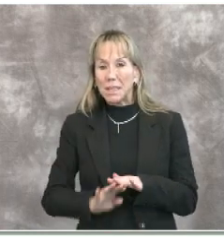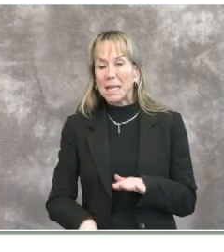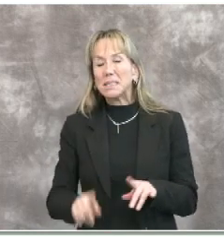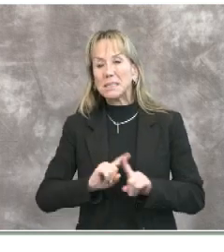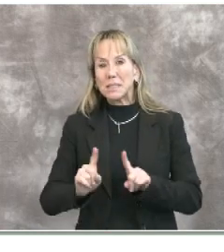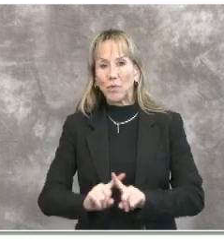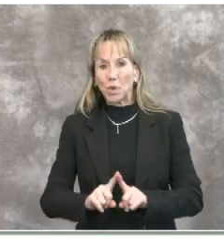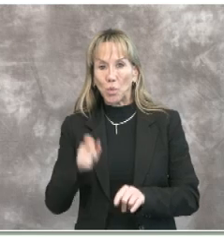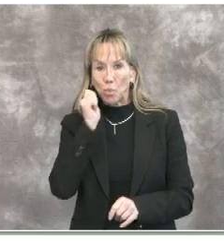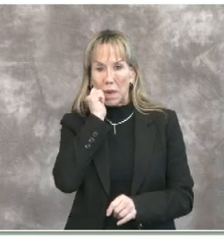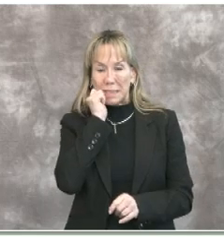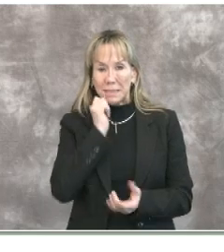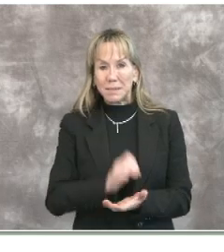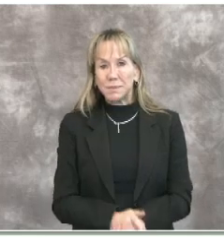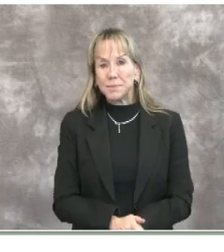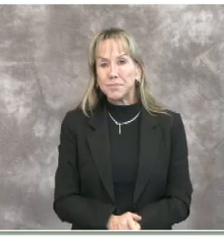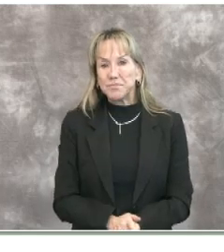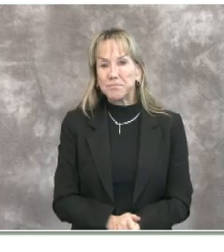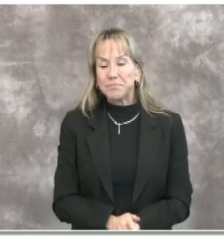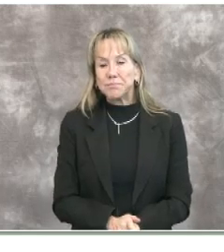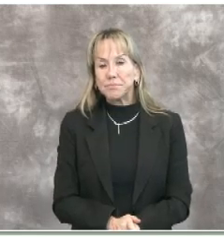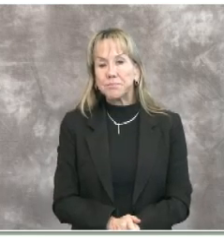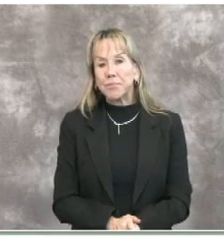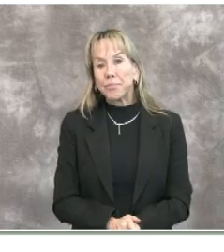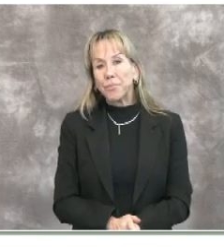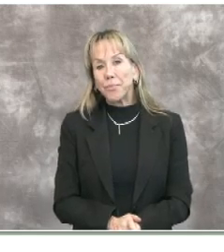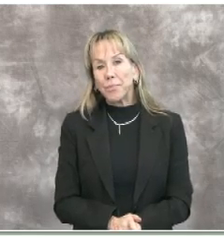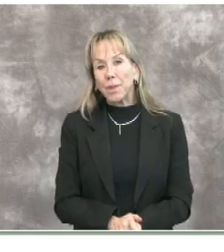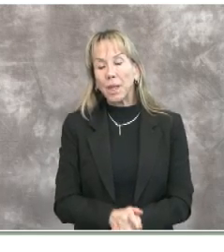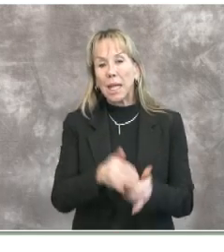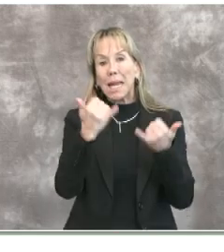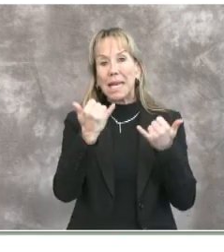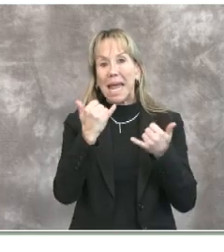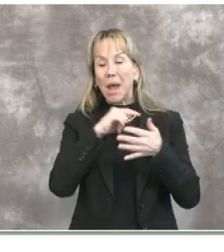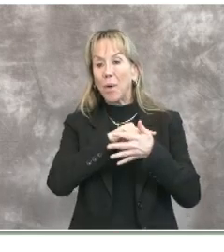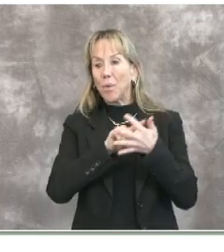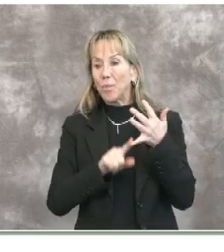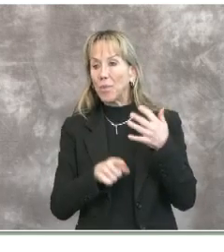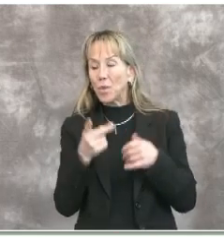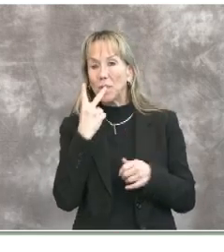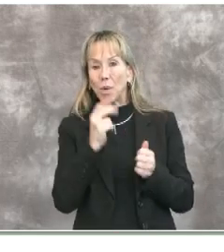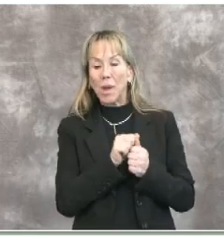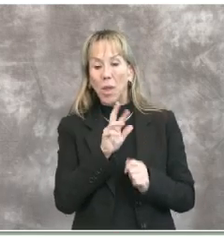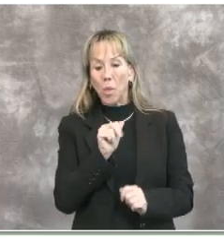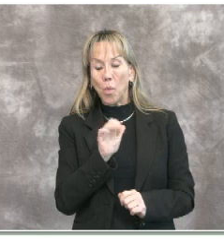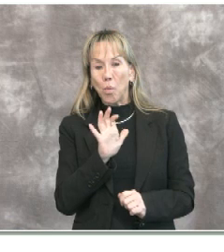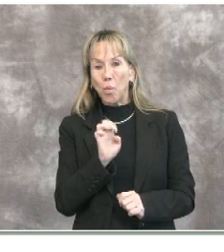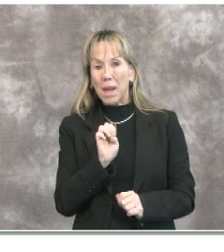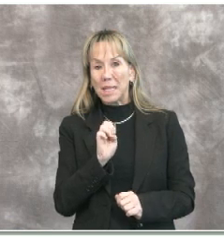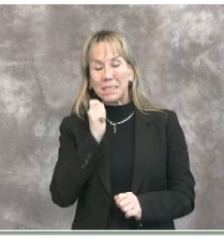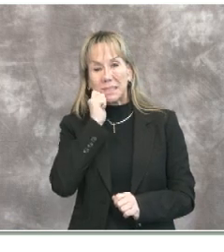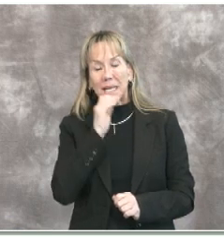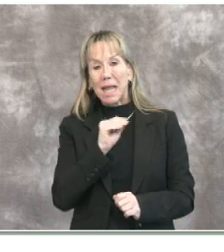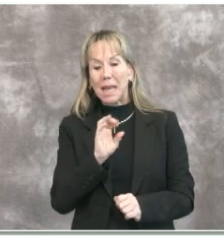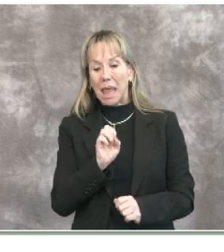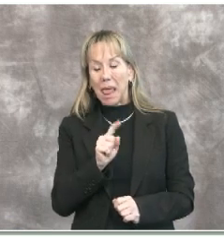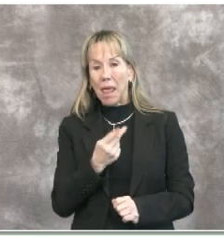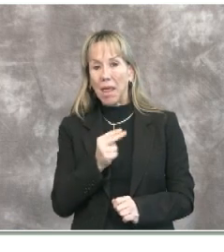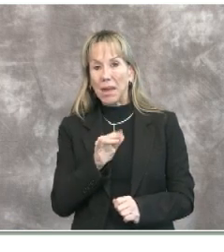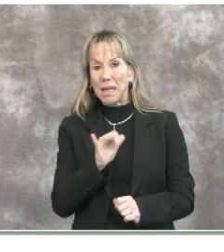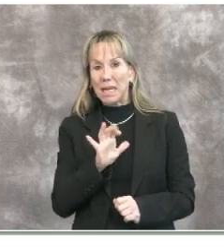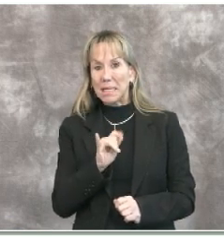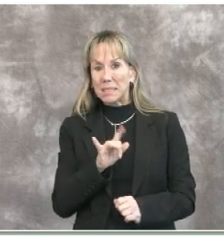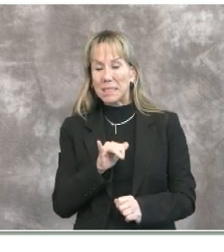races. To date, none of the individuals for which we have race and ethnicity have been identified as